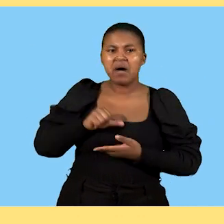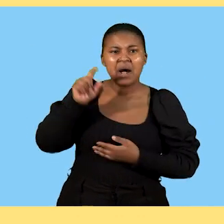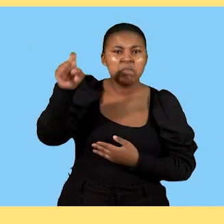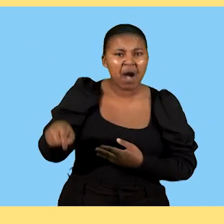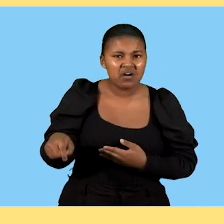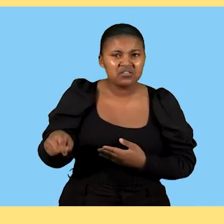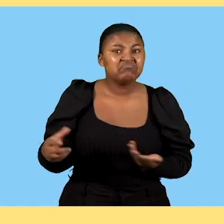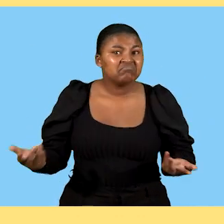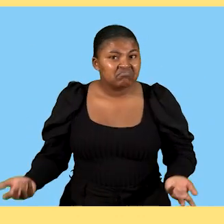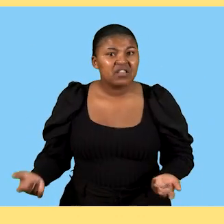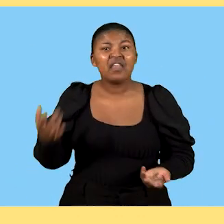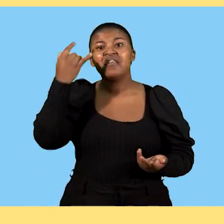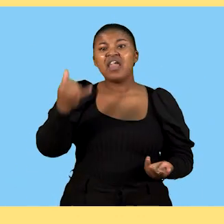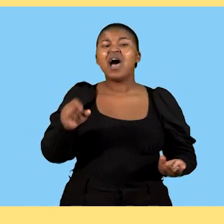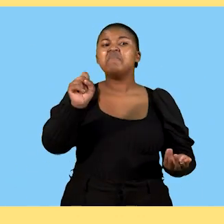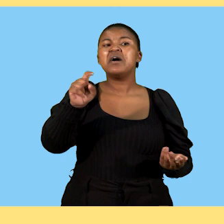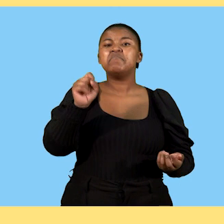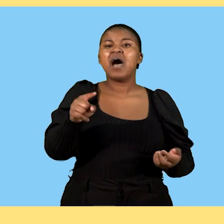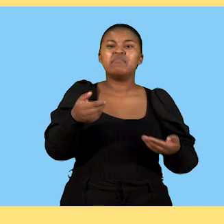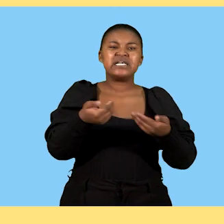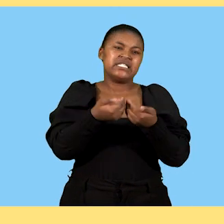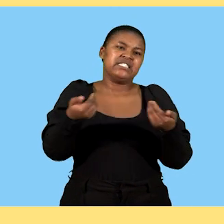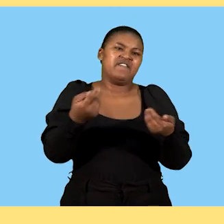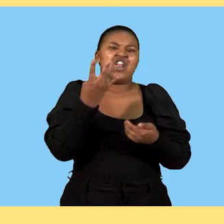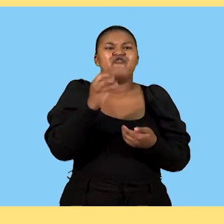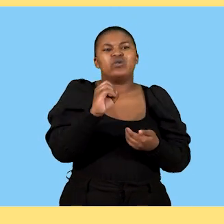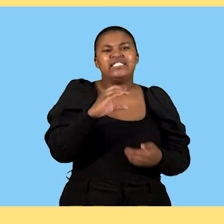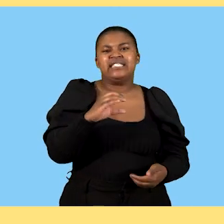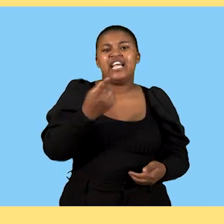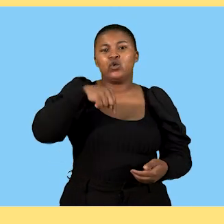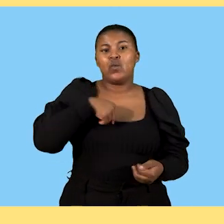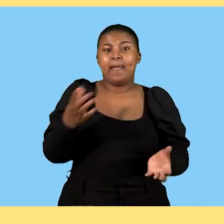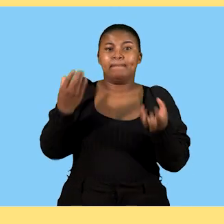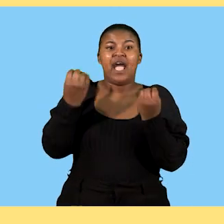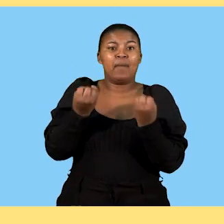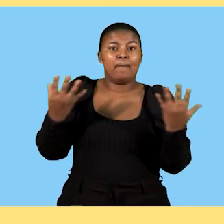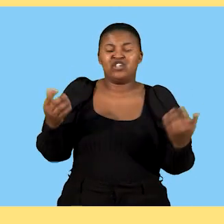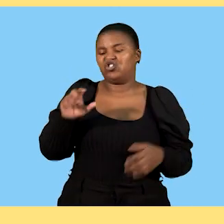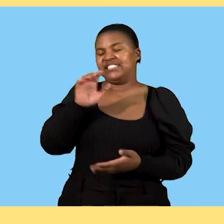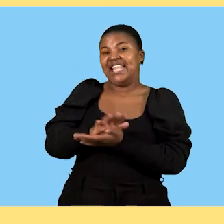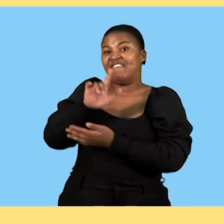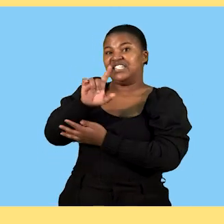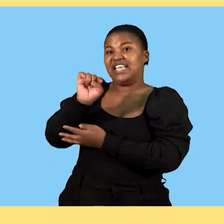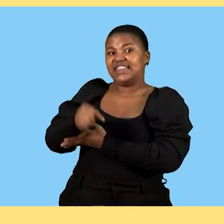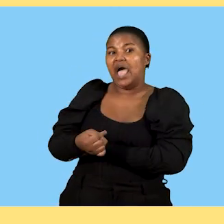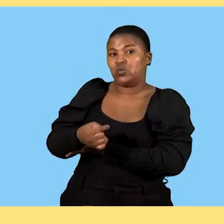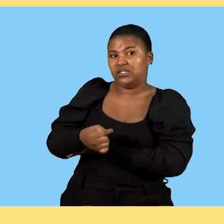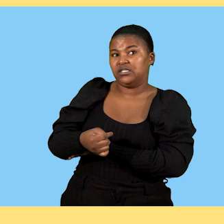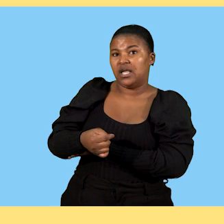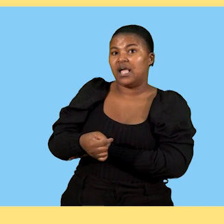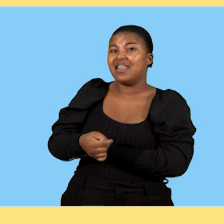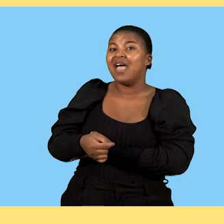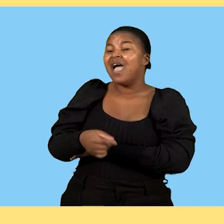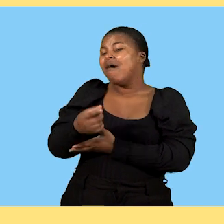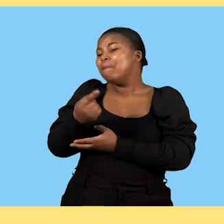40 cents in the rand, and we received 17,000. The rest of the outstanding debt must